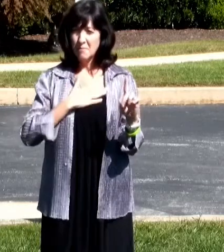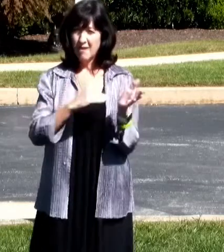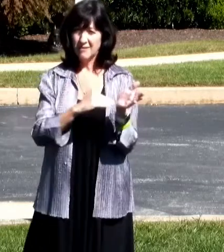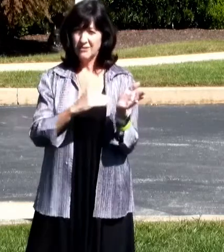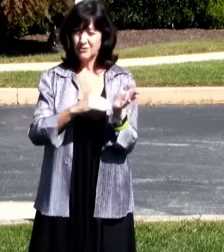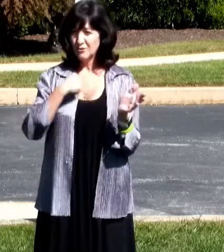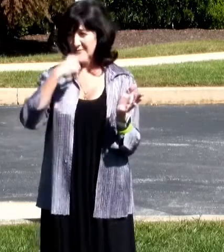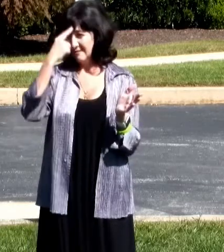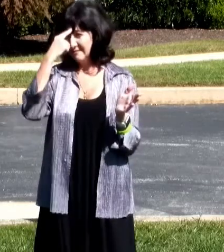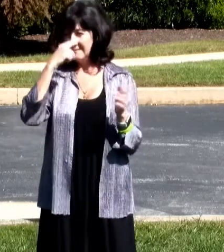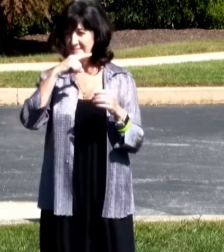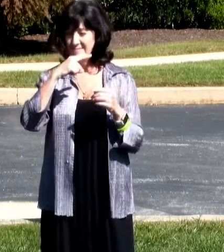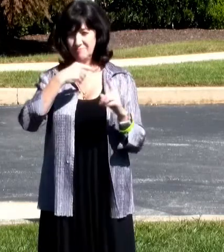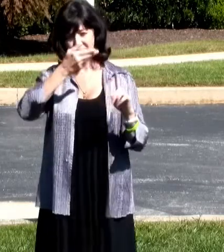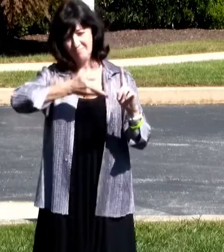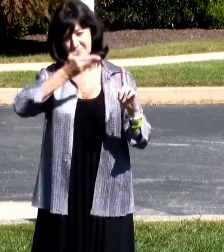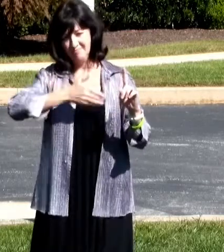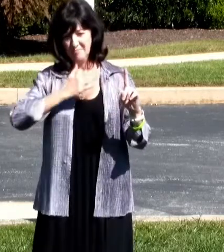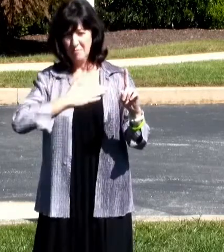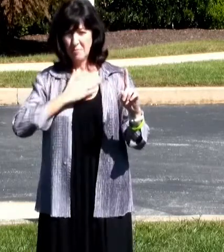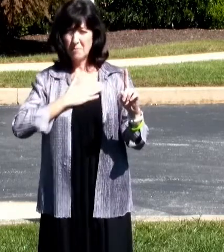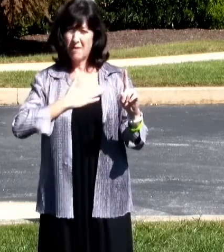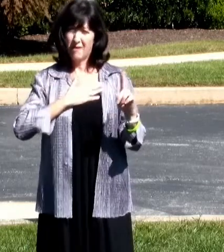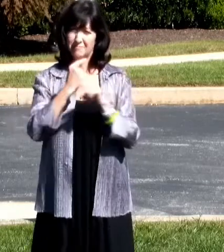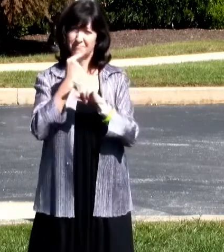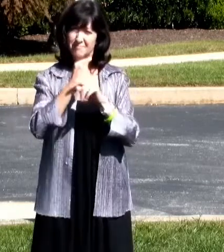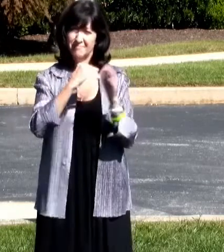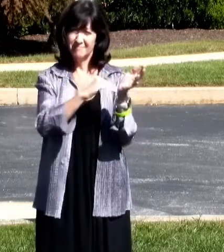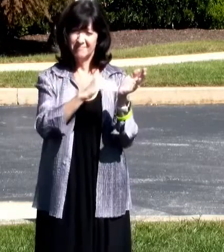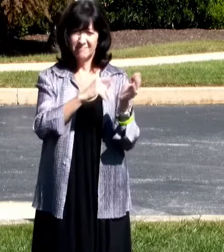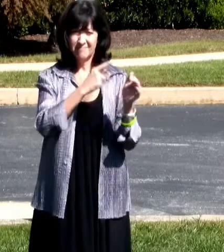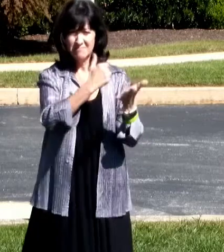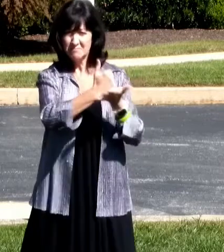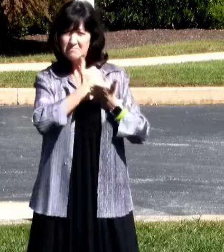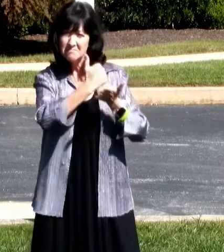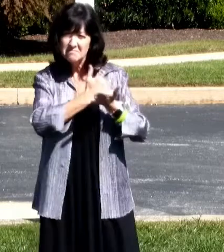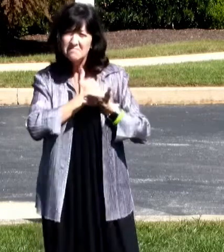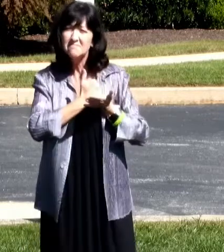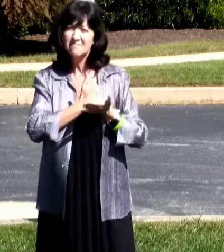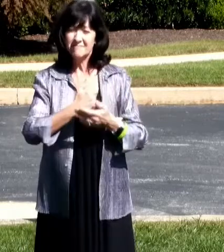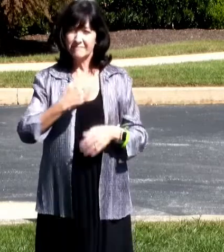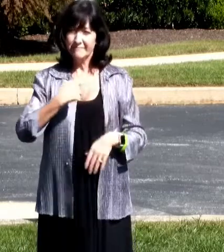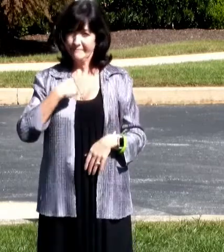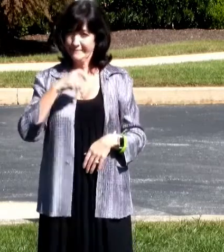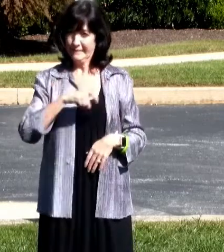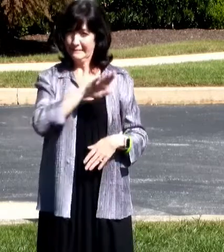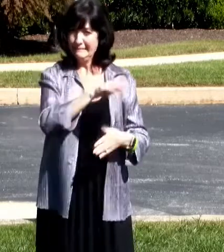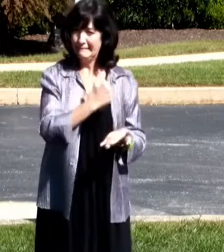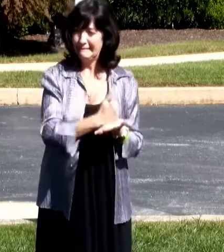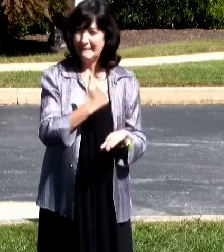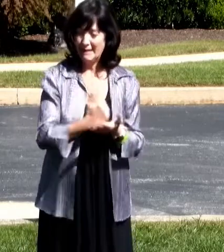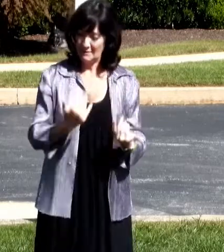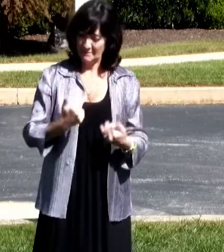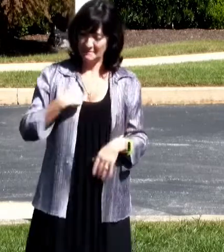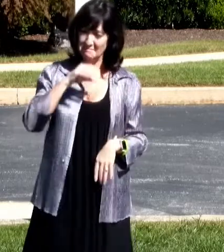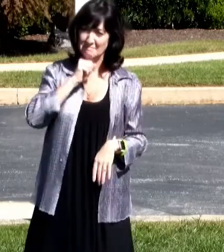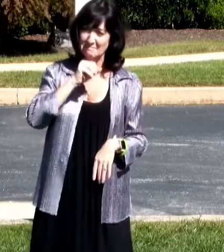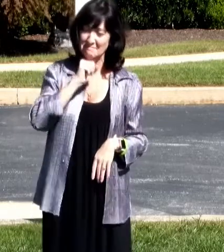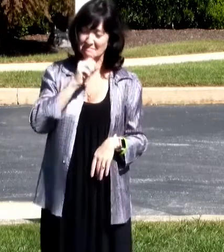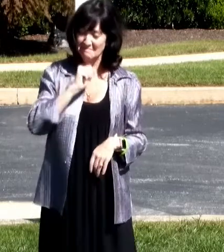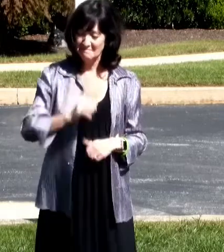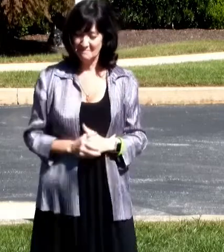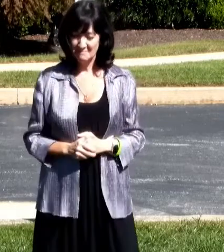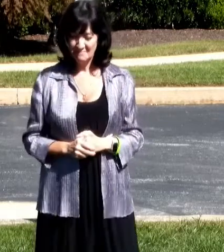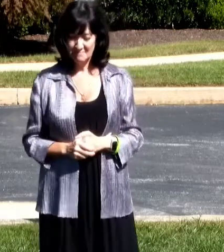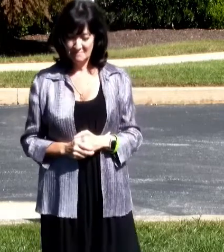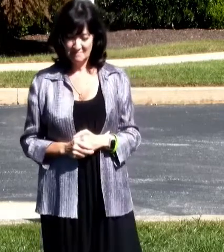care physician and what he's been through and how he's helped me, and I need his help more than ever, by the way. I